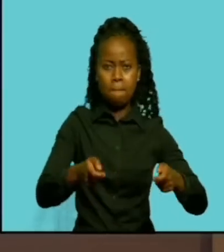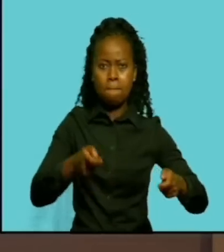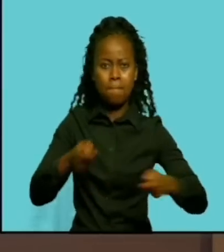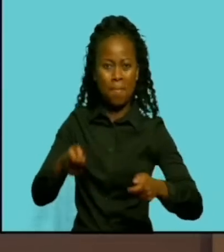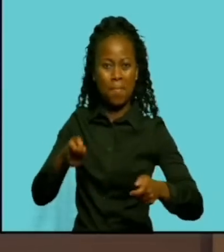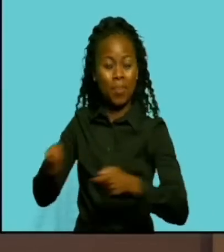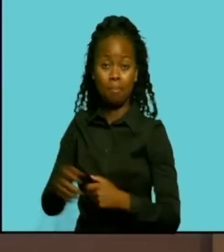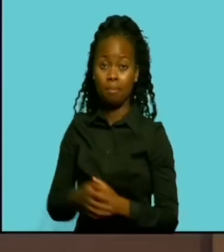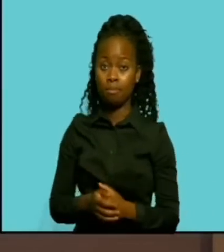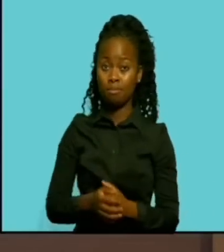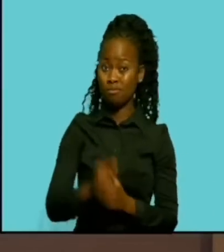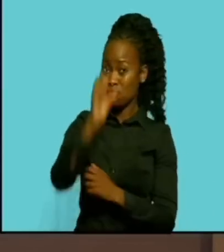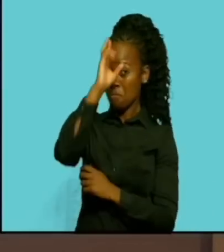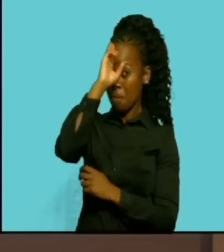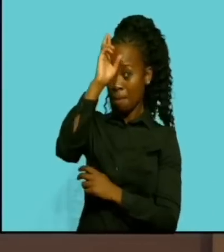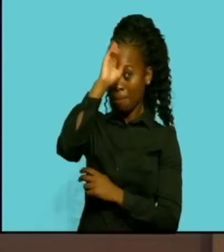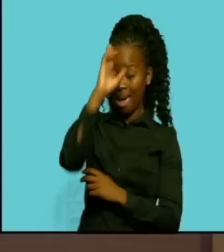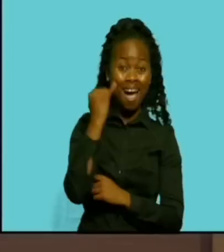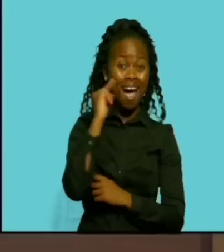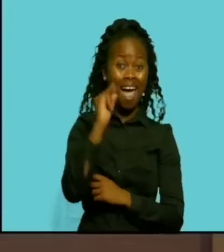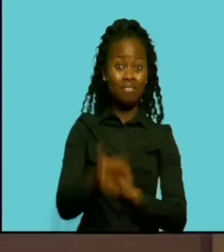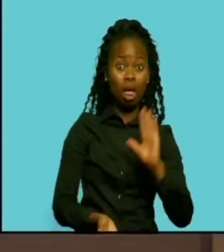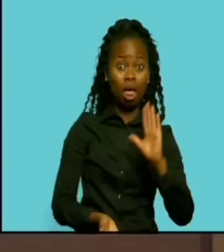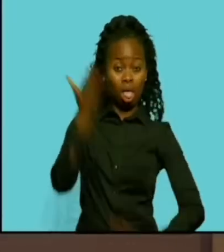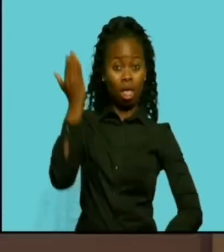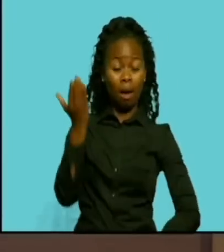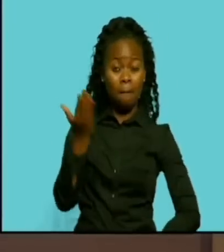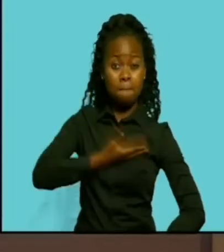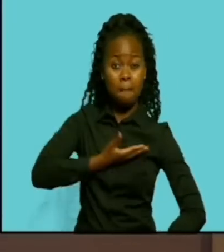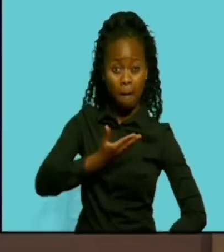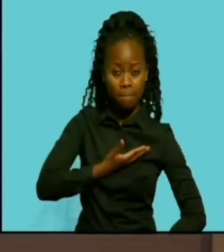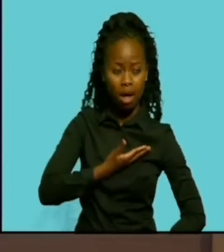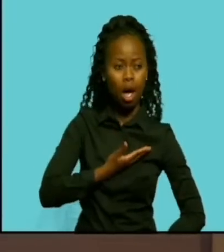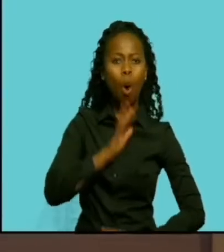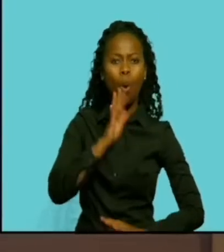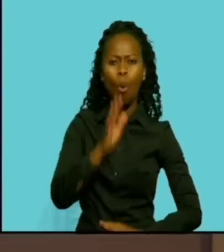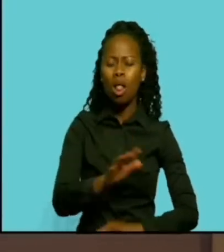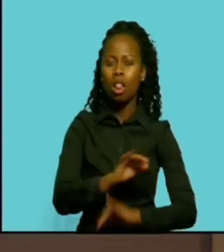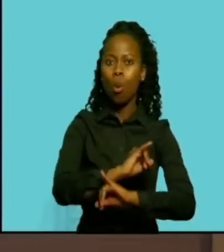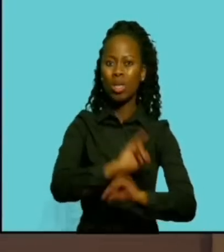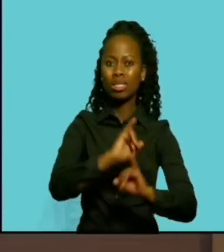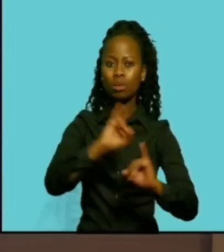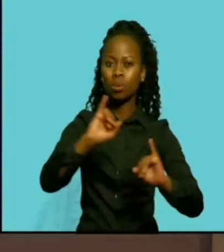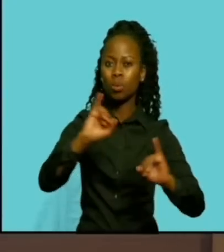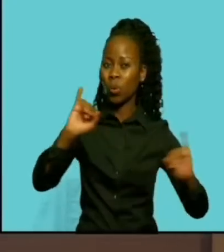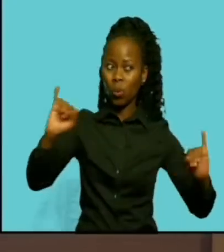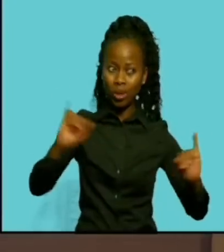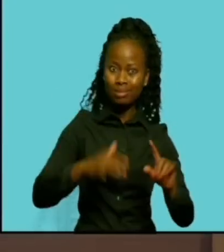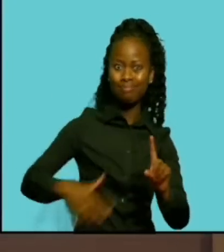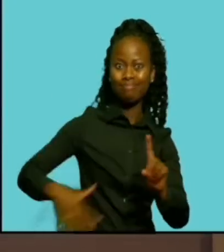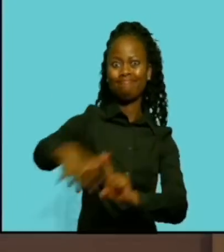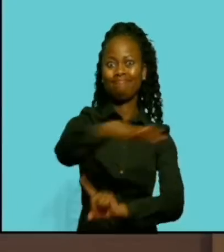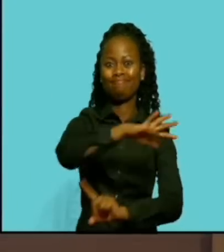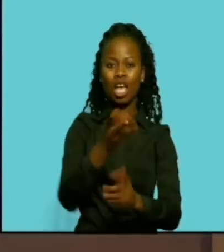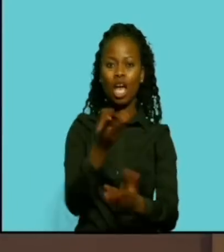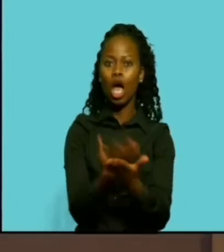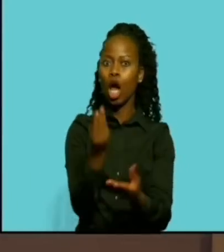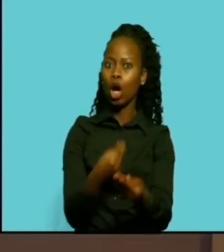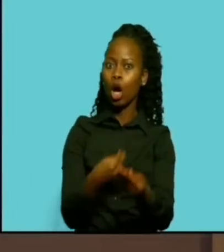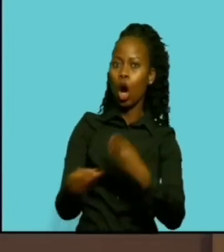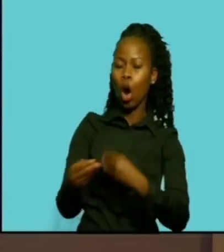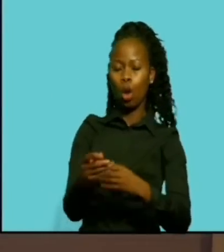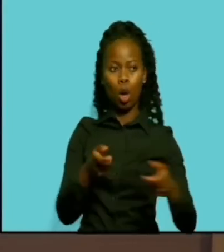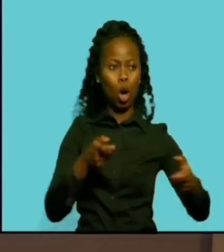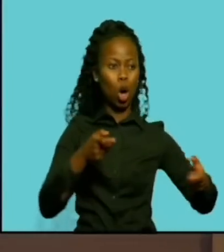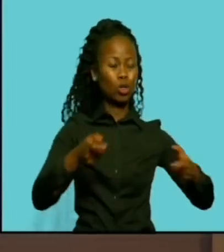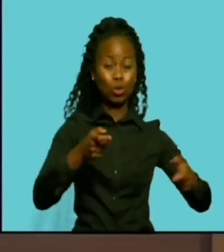inflation might run permanently away from you, de-anchoring inflation expectations, and you are then left